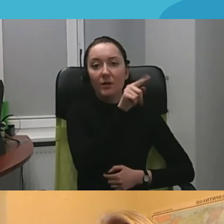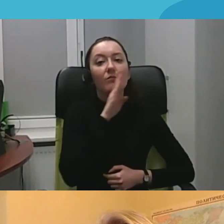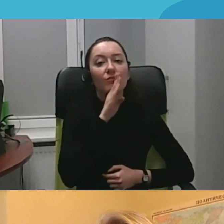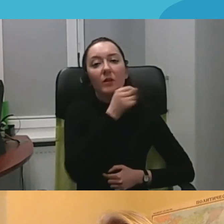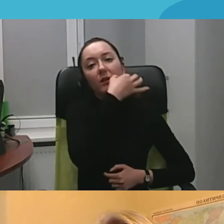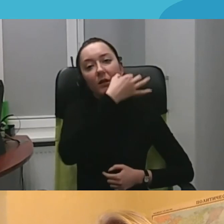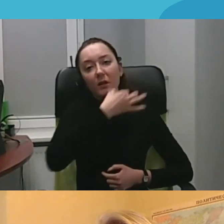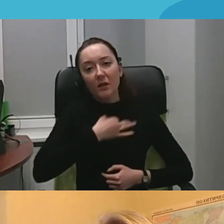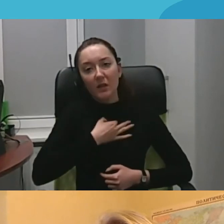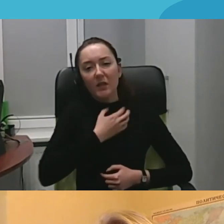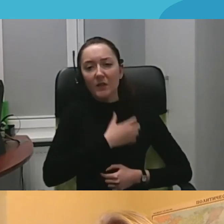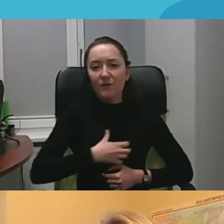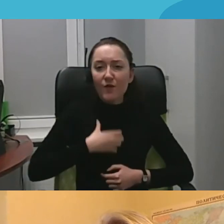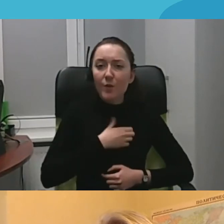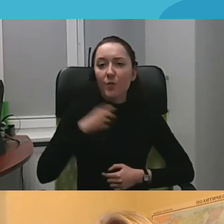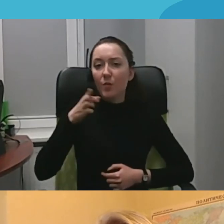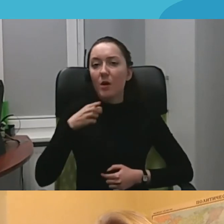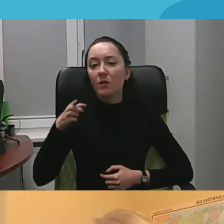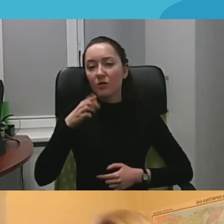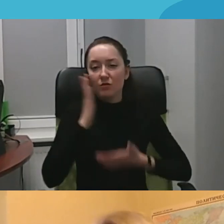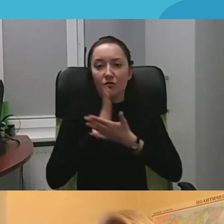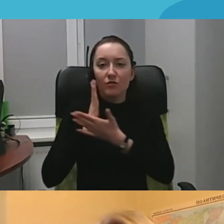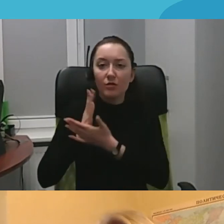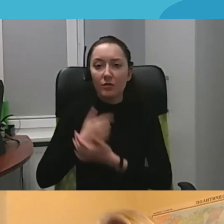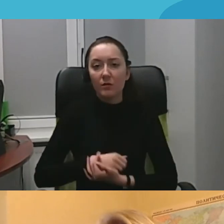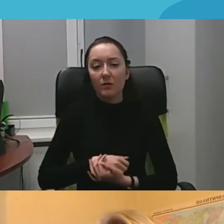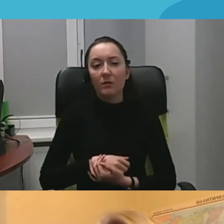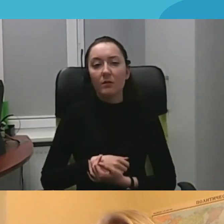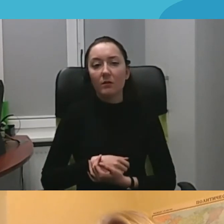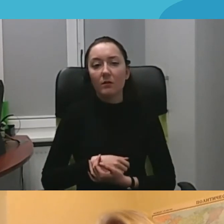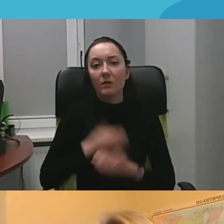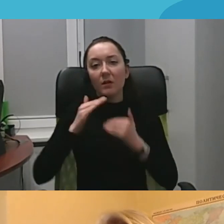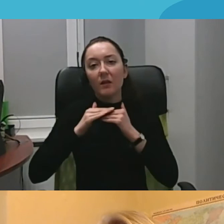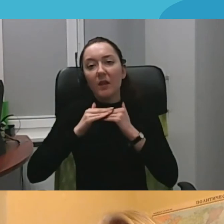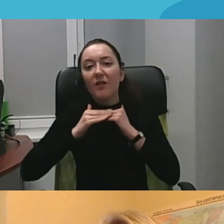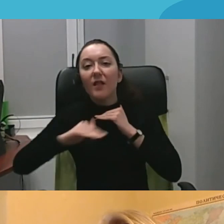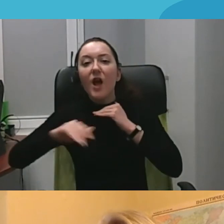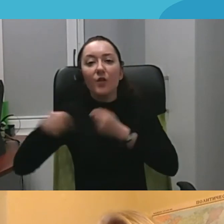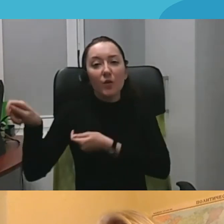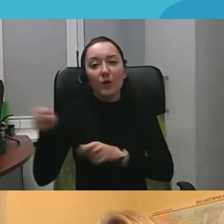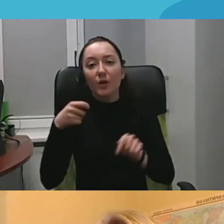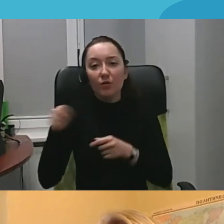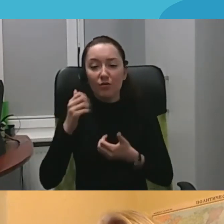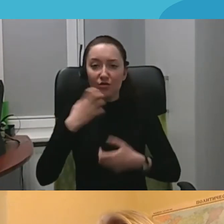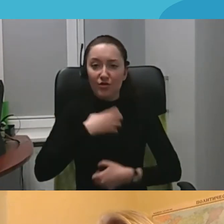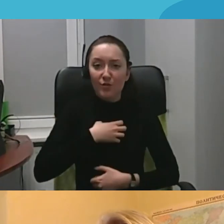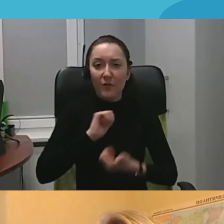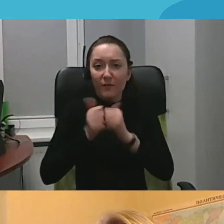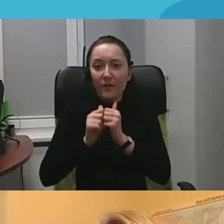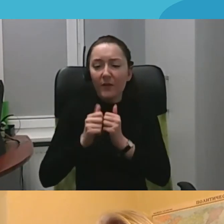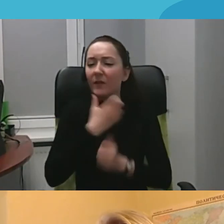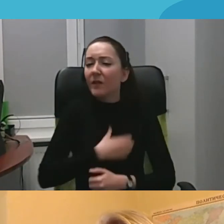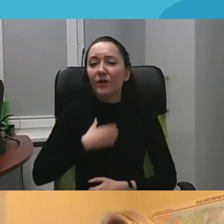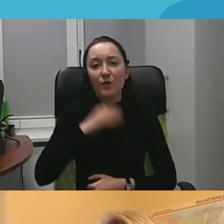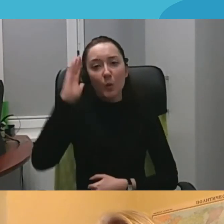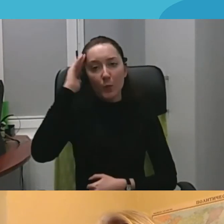these like hockey tournaments and the Olympics, these are things that matter to people. But I also want to say non-interference. Well, this